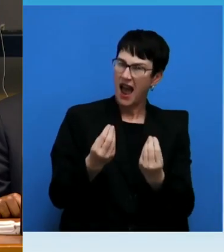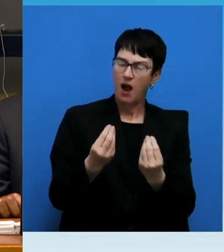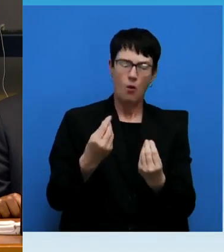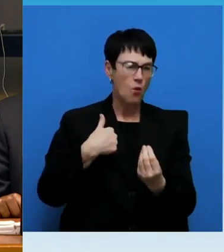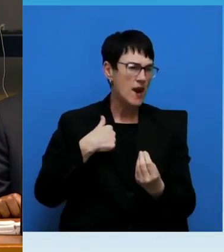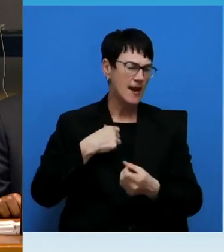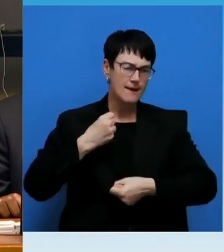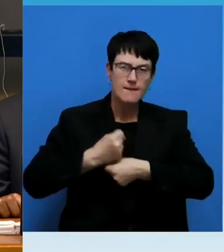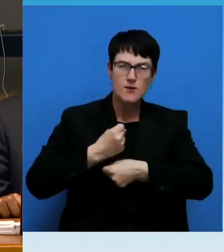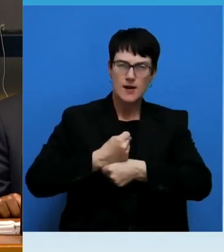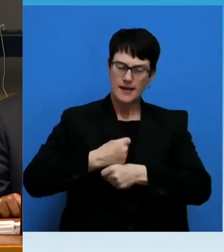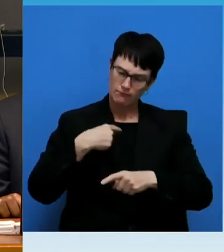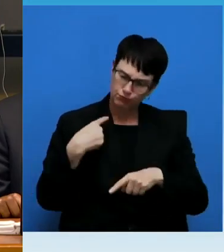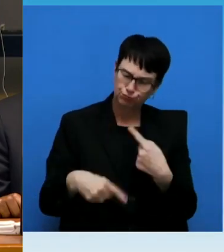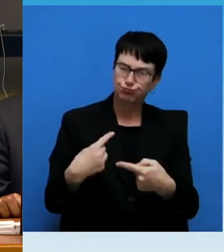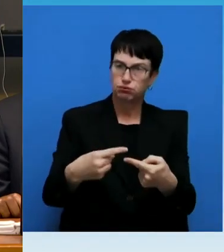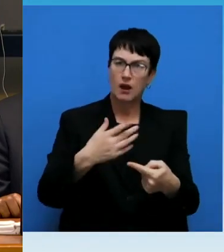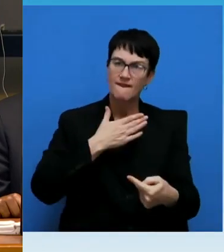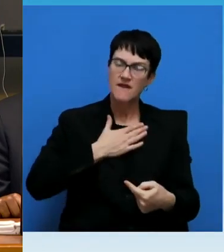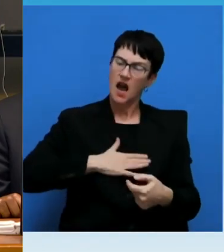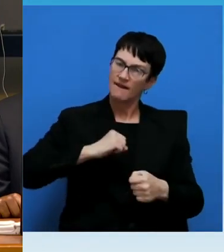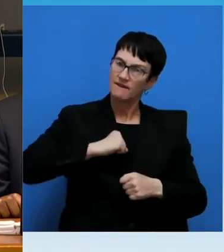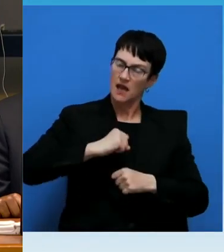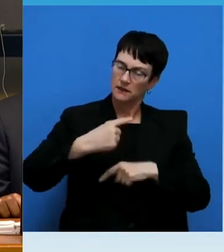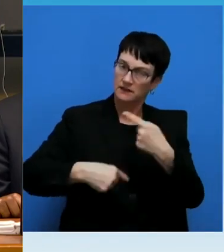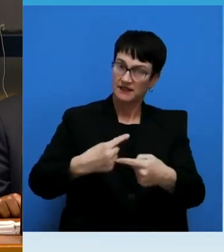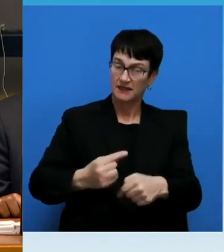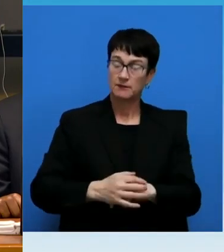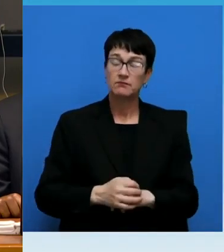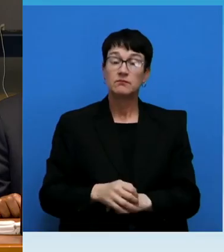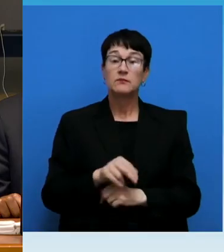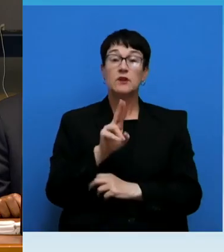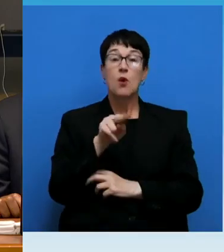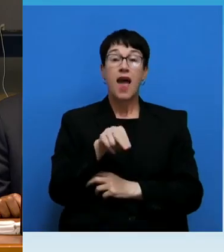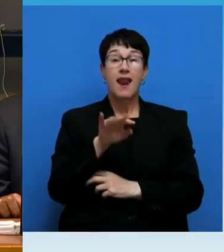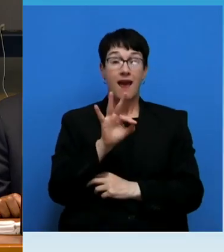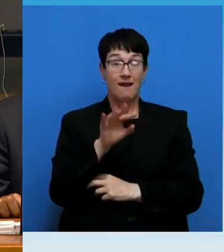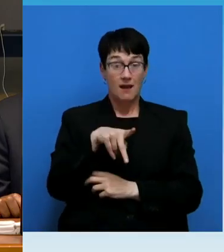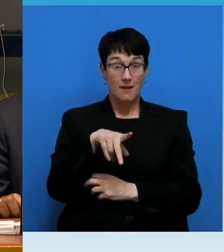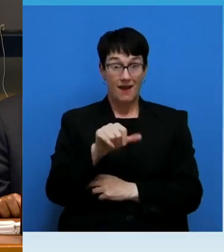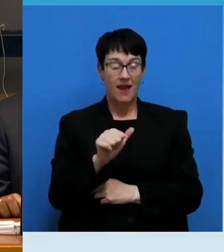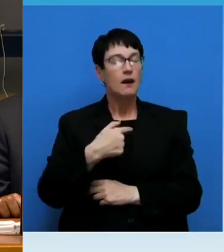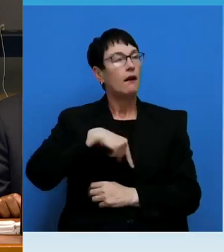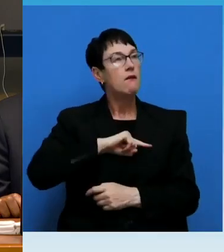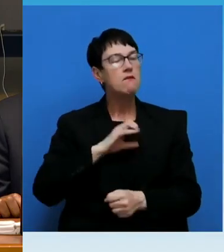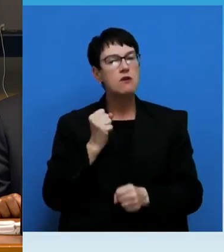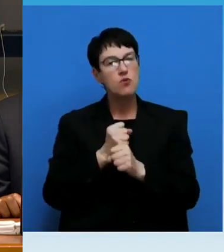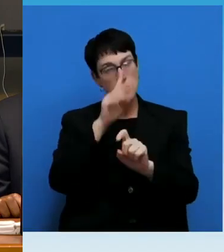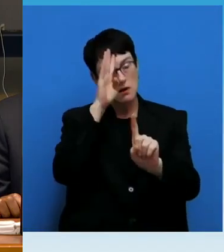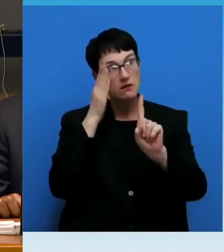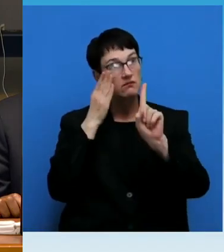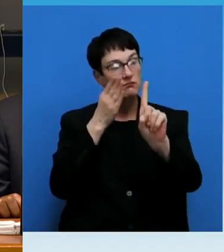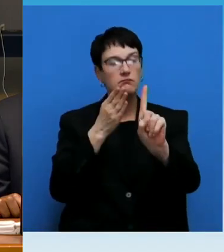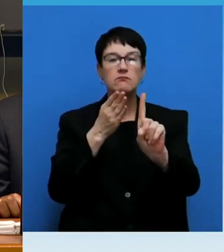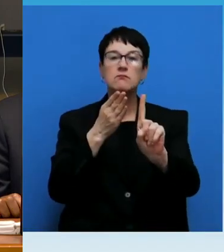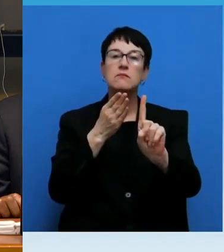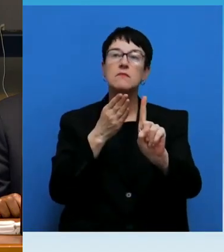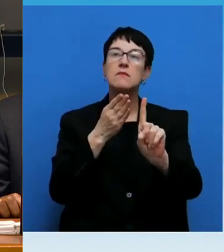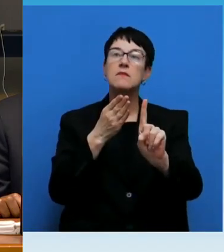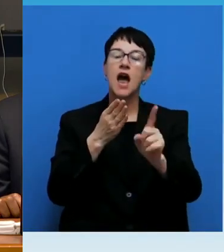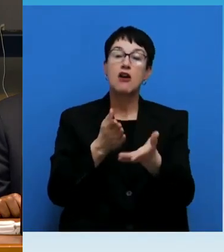UNFPA is anchored in the principle of rights and choices for all. That means every